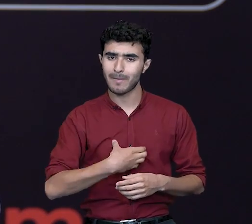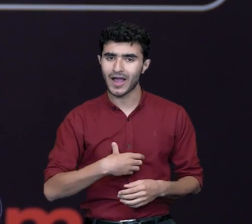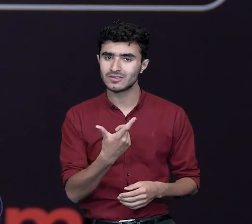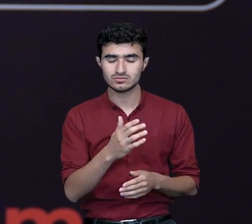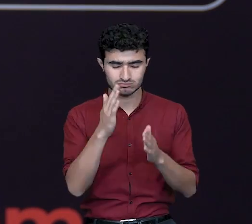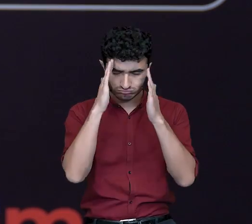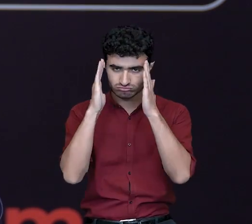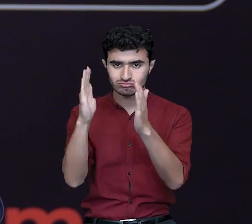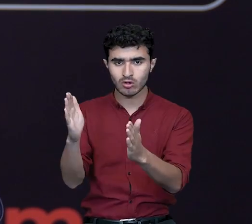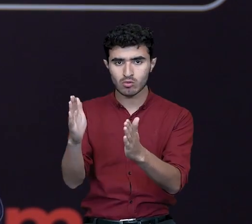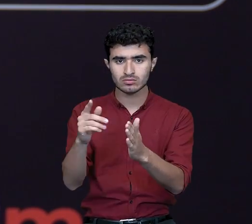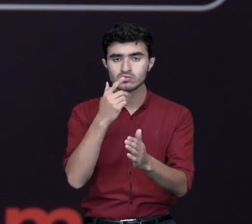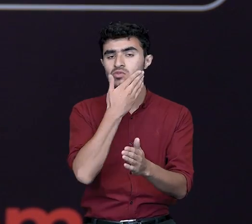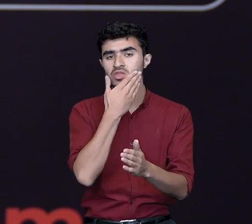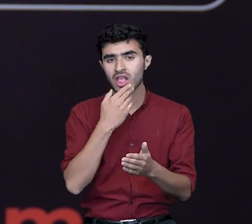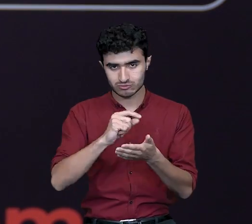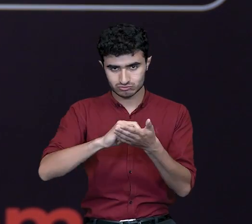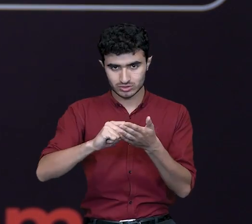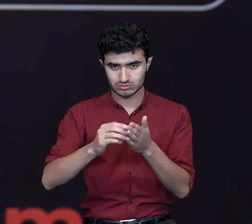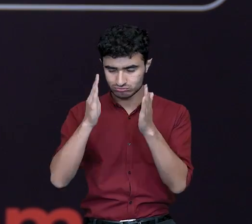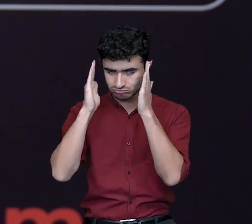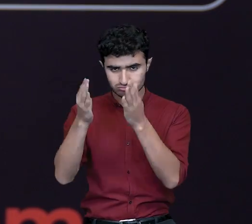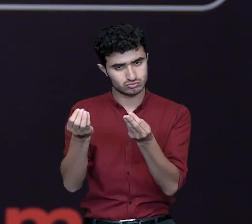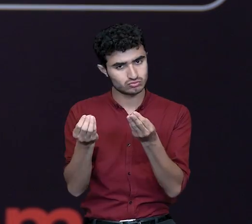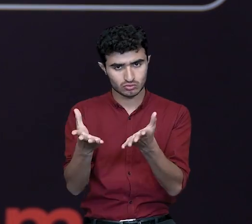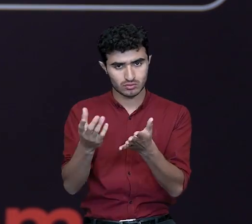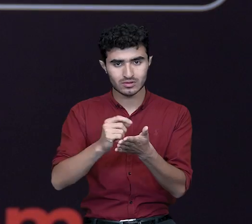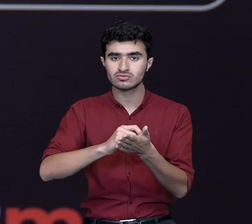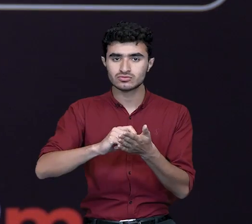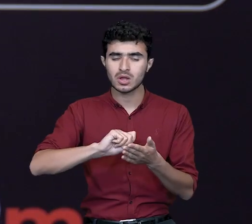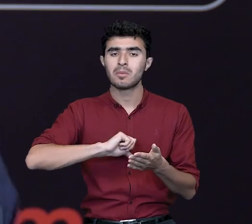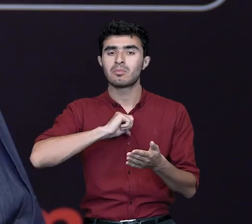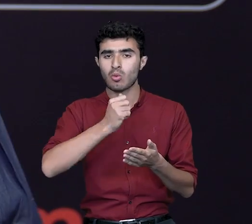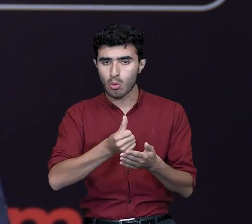or whatever talent you have, follow it. If it's writing